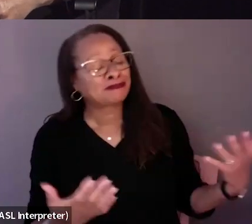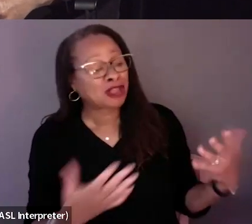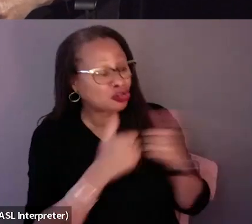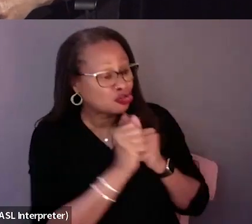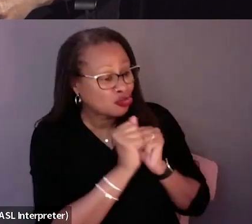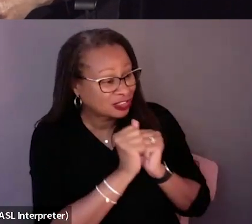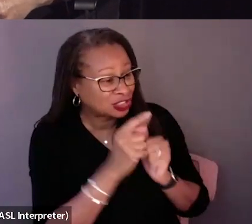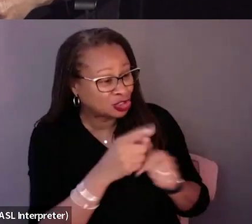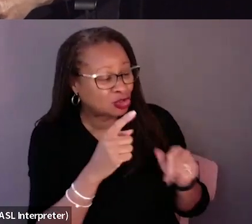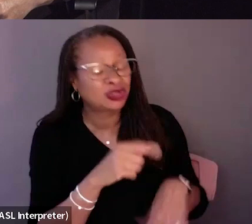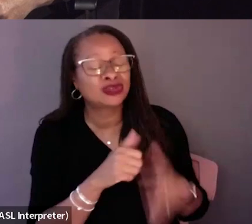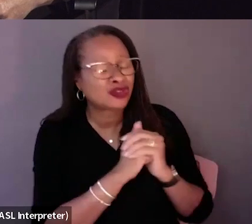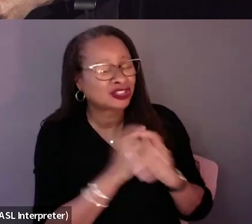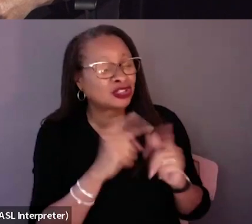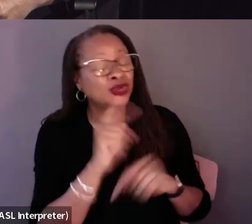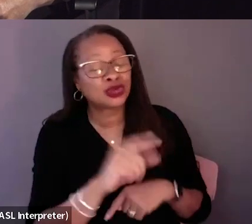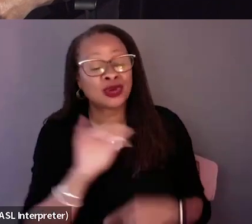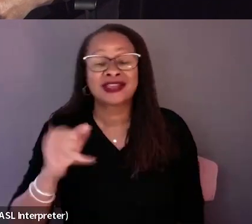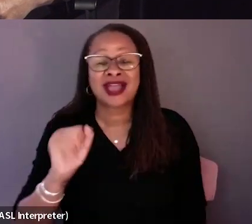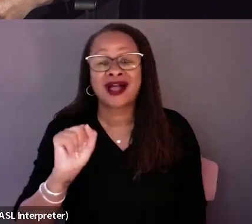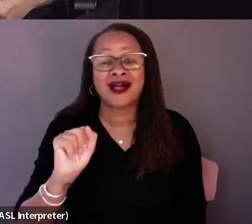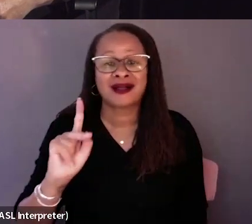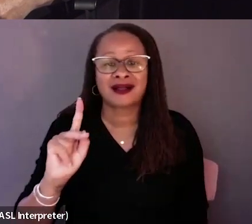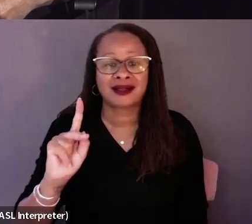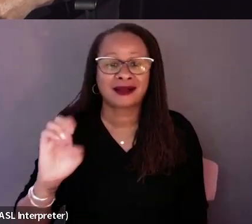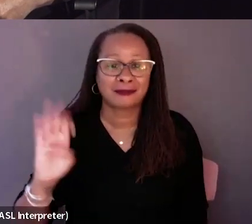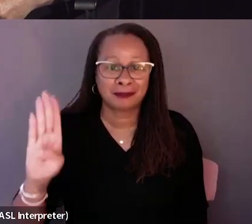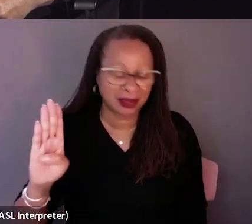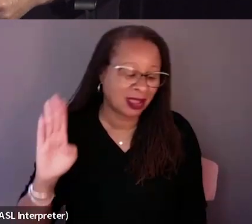really magnificent film, and I look forward to